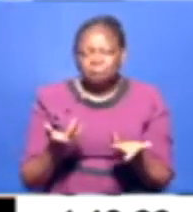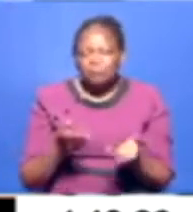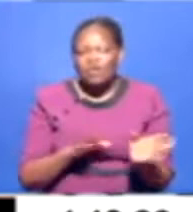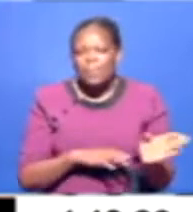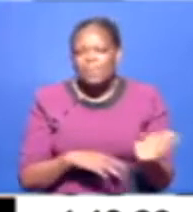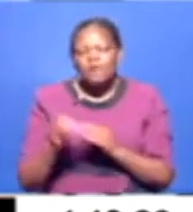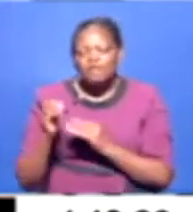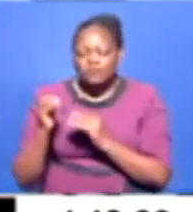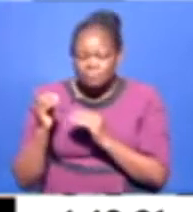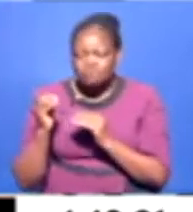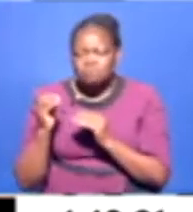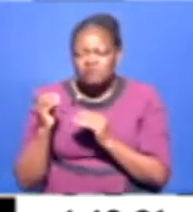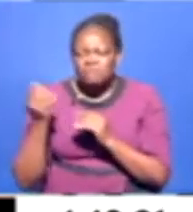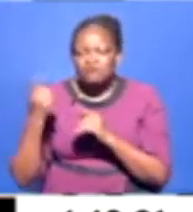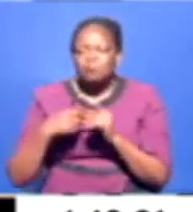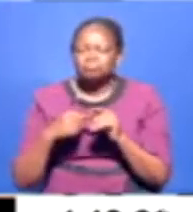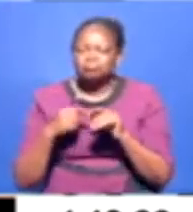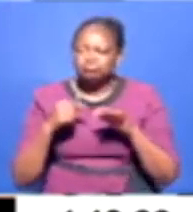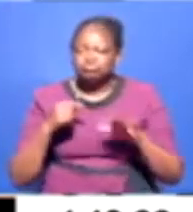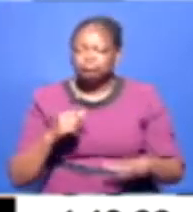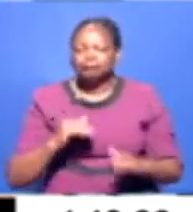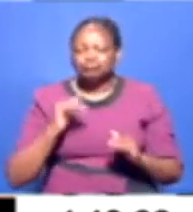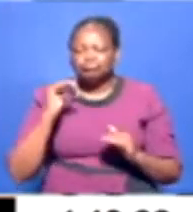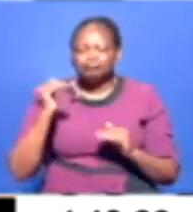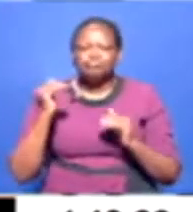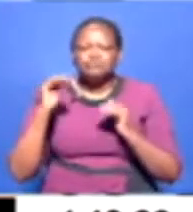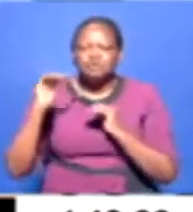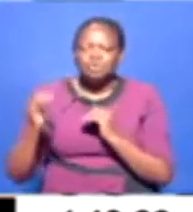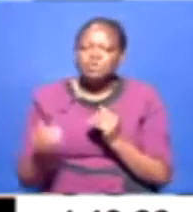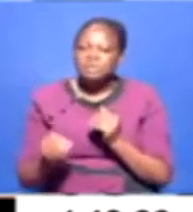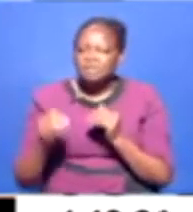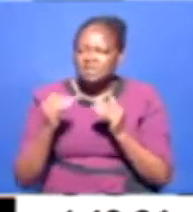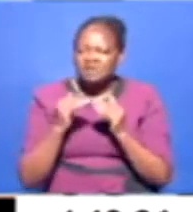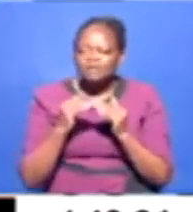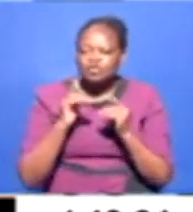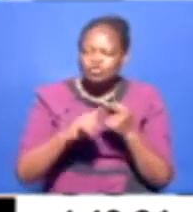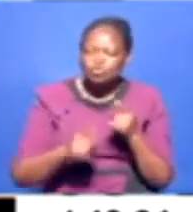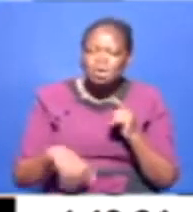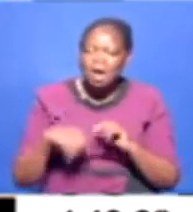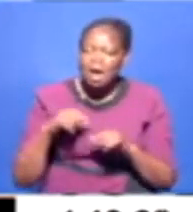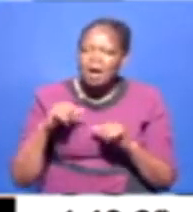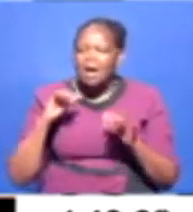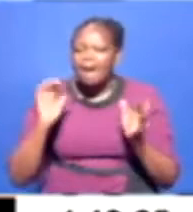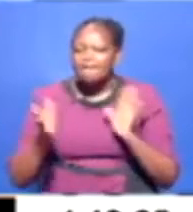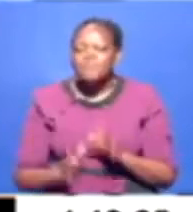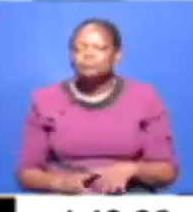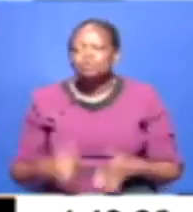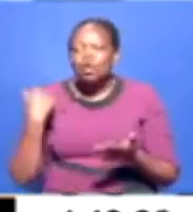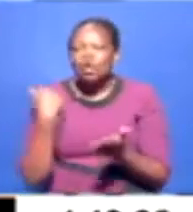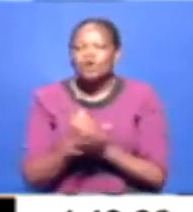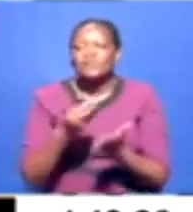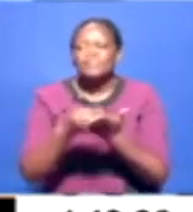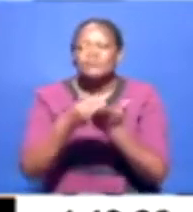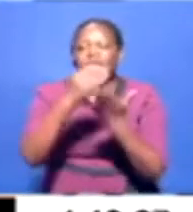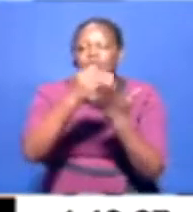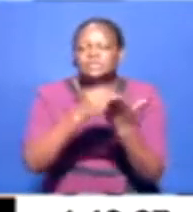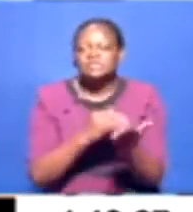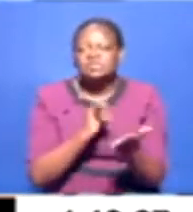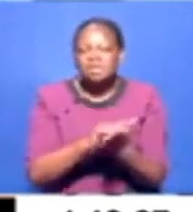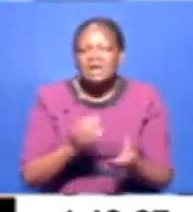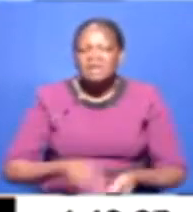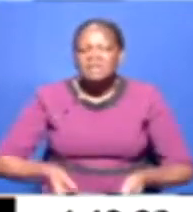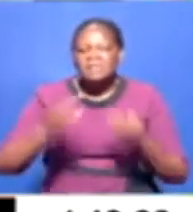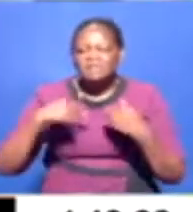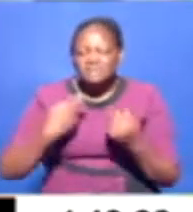adverse to disclaimer at the county level to at least auditable financial statements that can give us